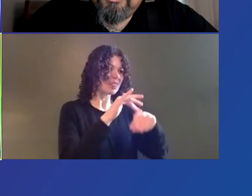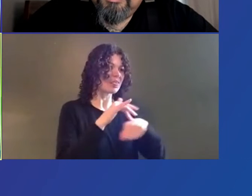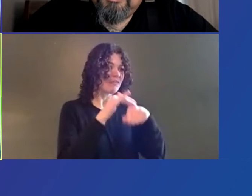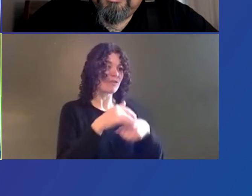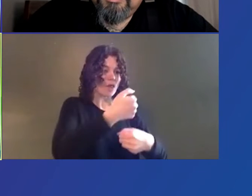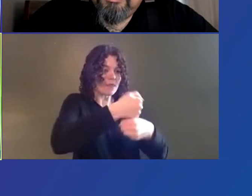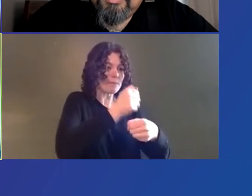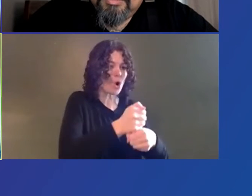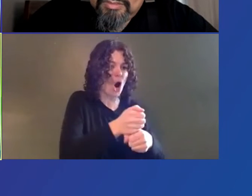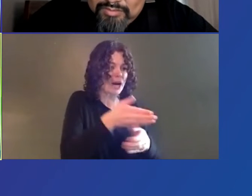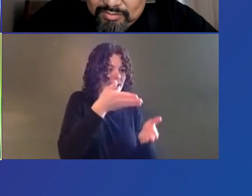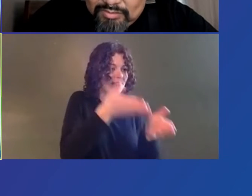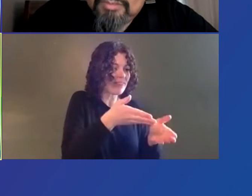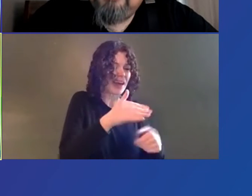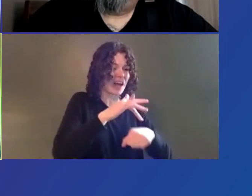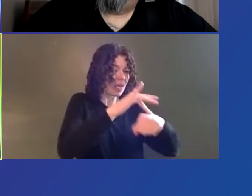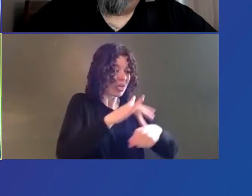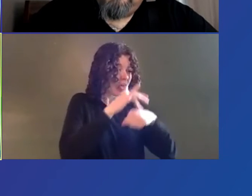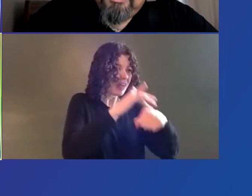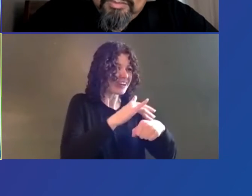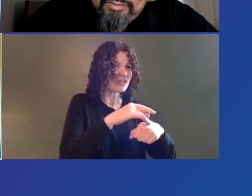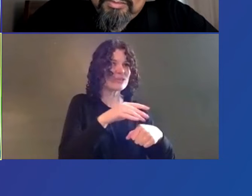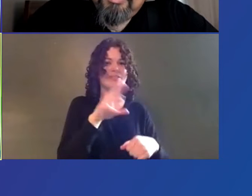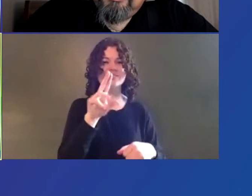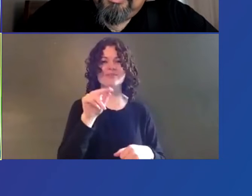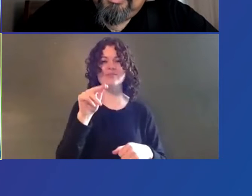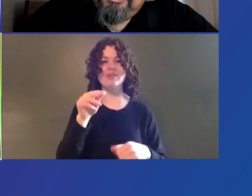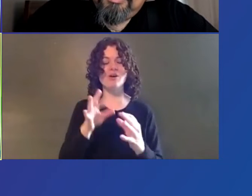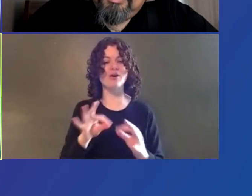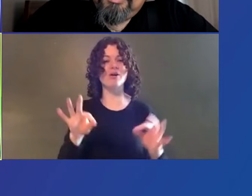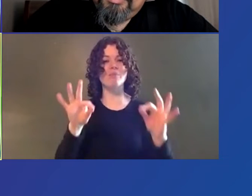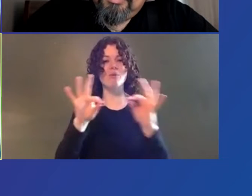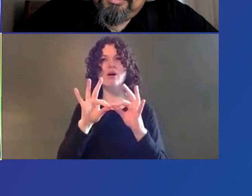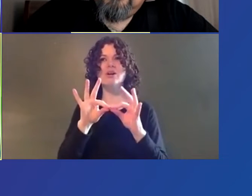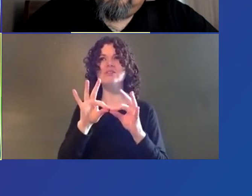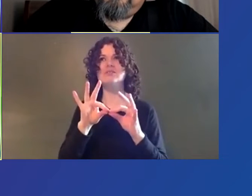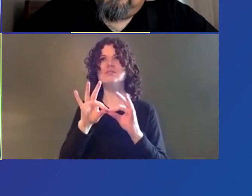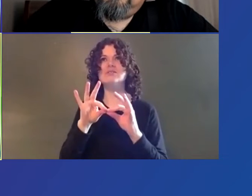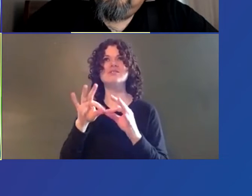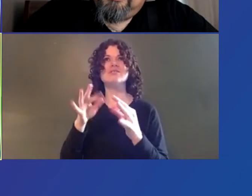just floating around? And, believe in things you can't see,